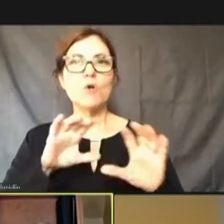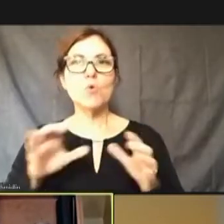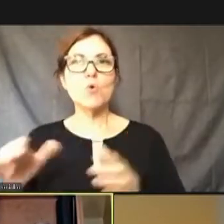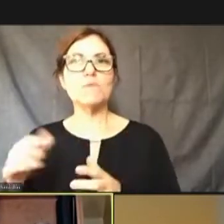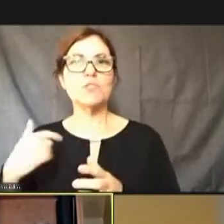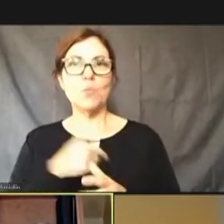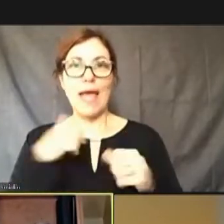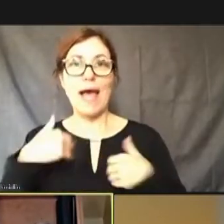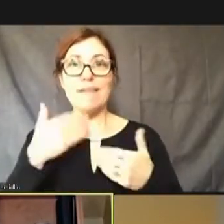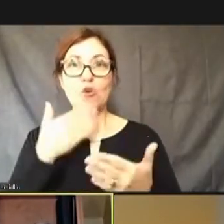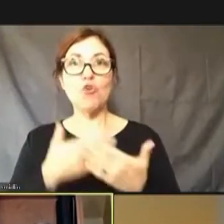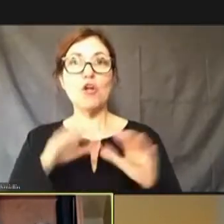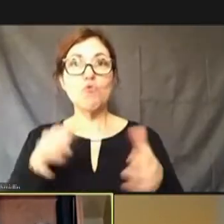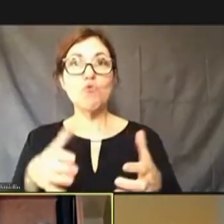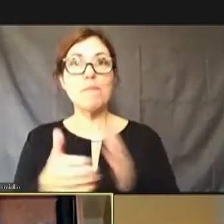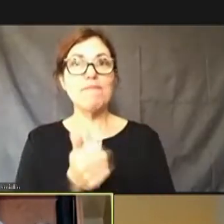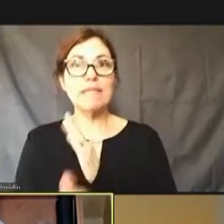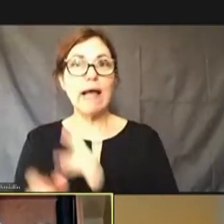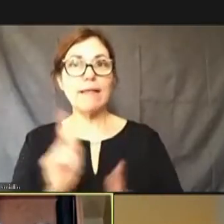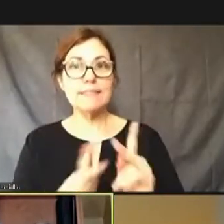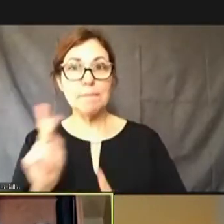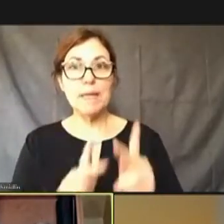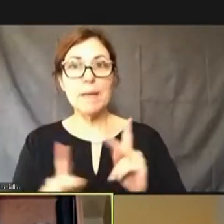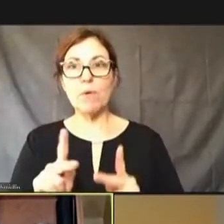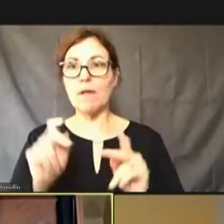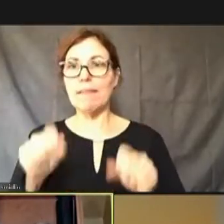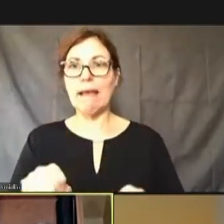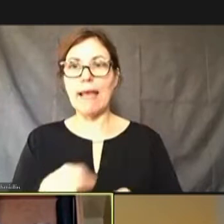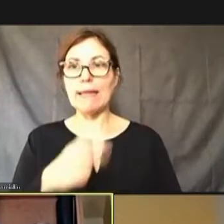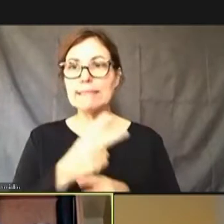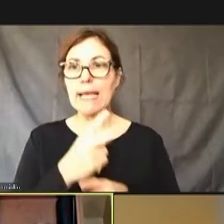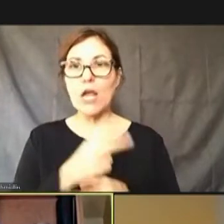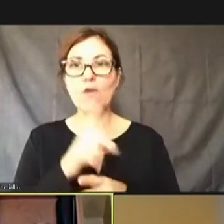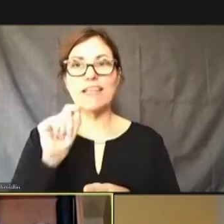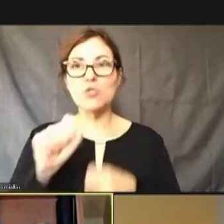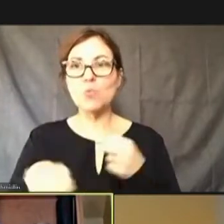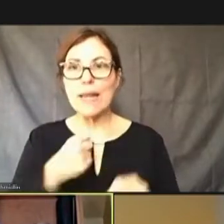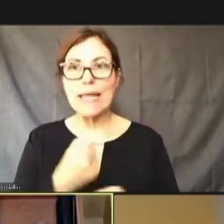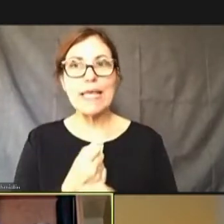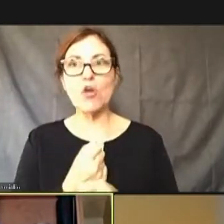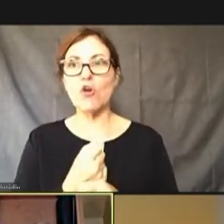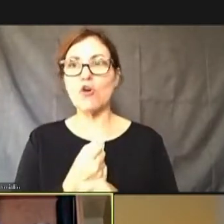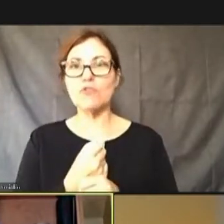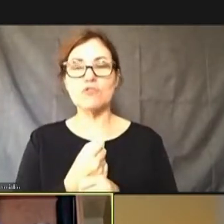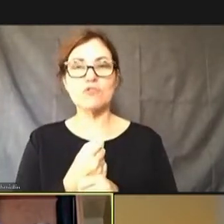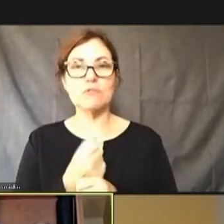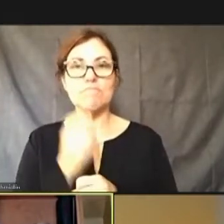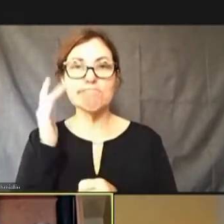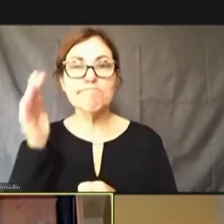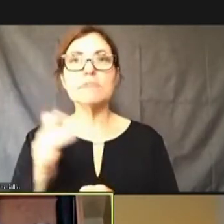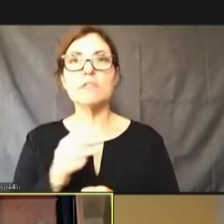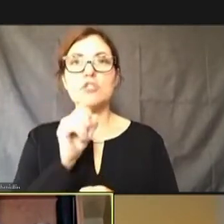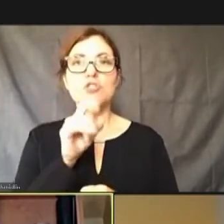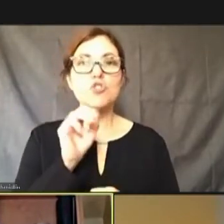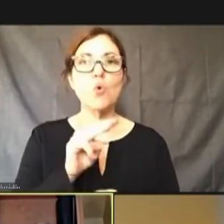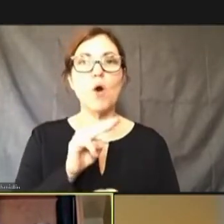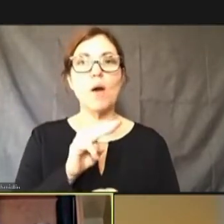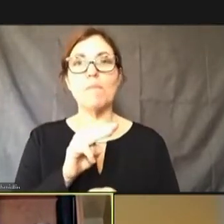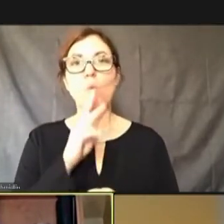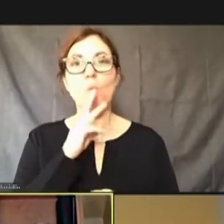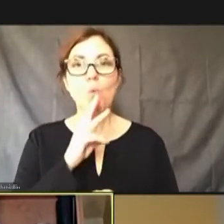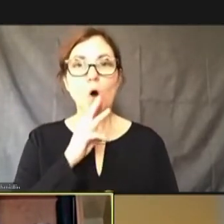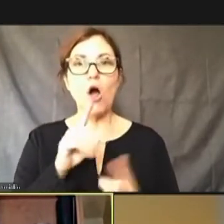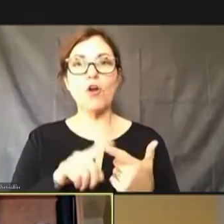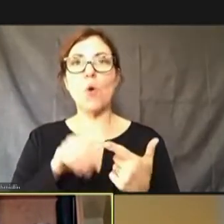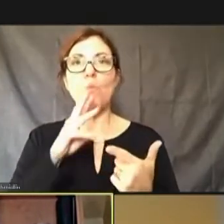on all of these items, from stormwater to, you know, to water treatment, you know, upgrades